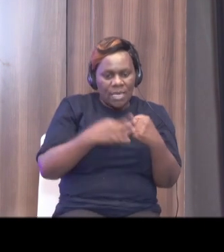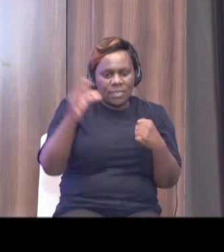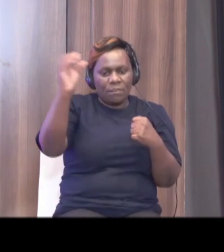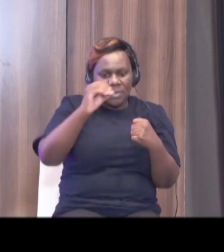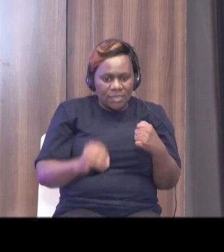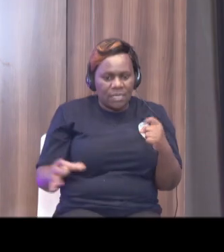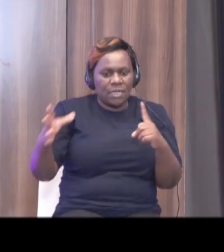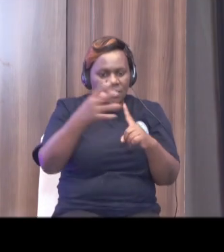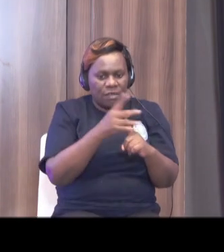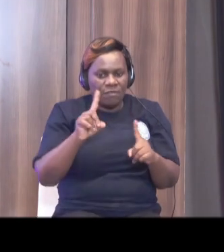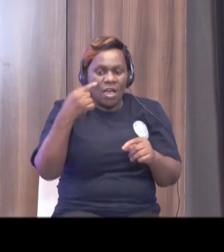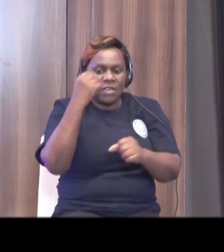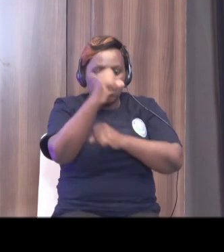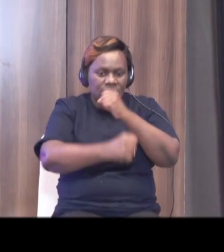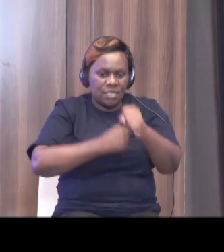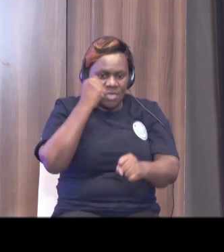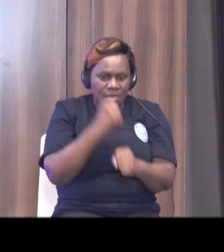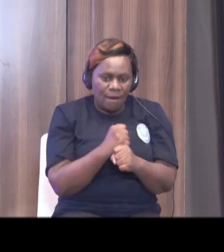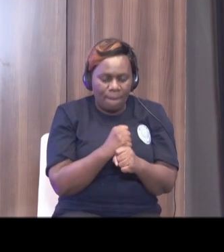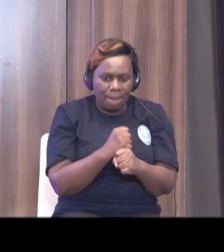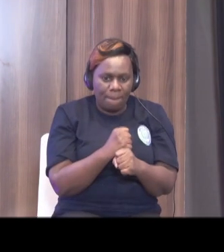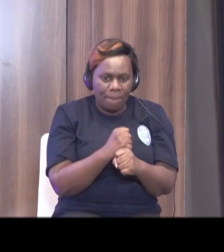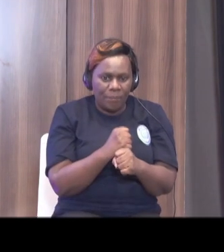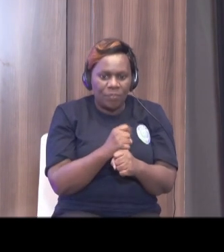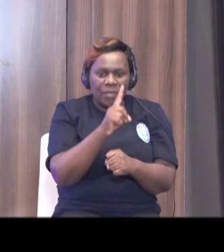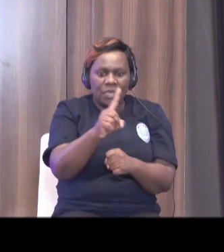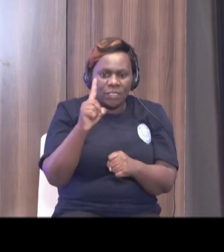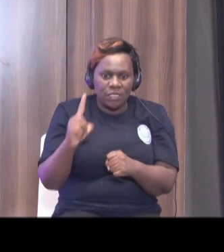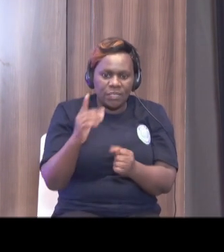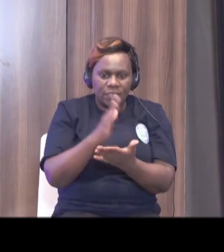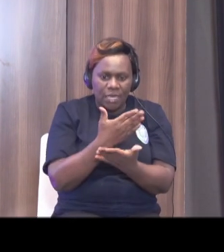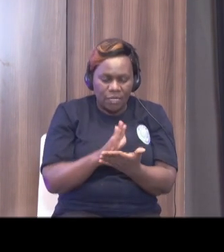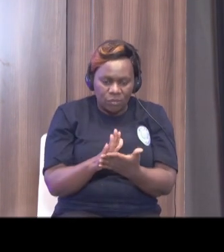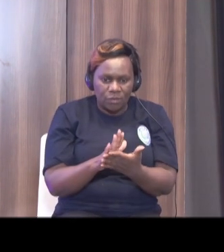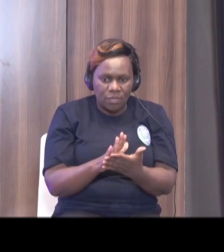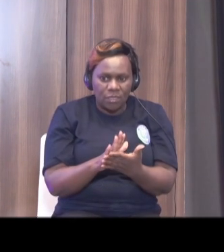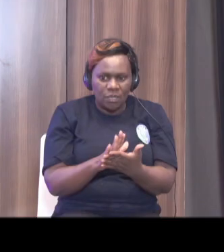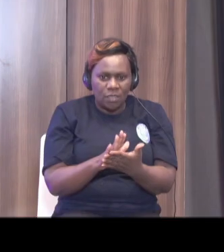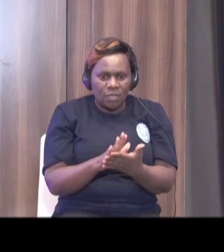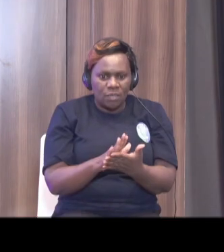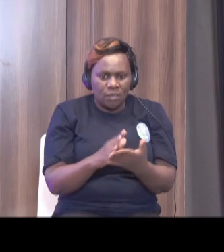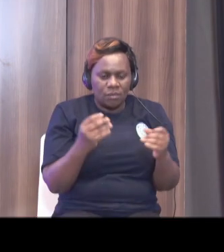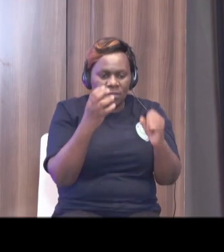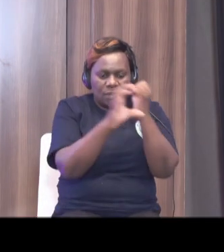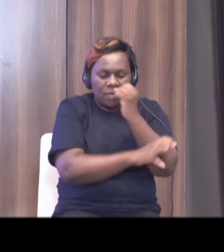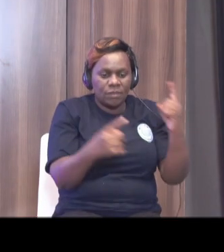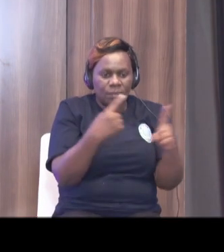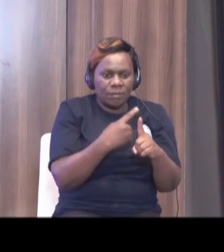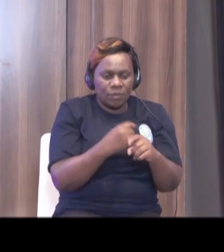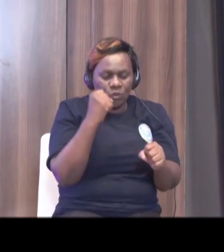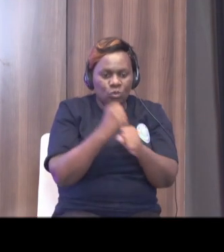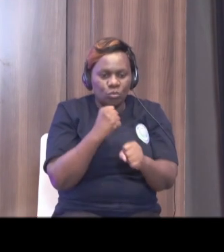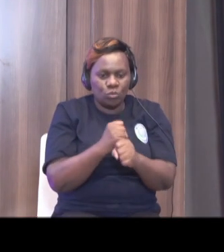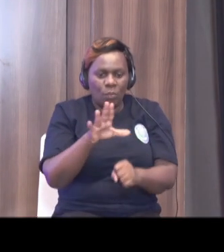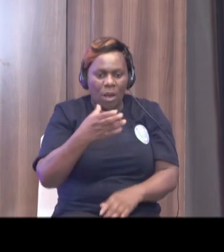67.8% in the first year of the cohort of the pregnant mother. Each jurisdiction, like I said, is a very federal country, carry out